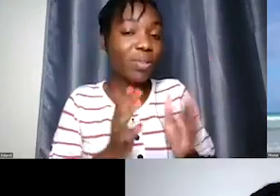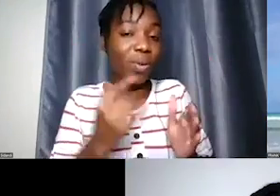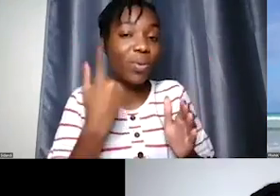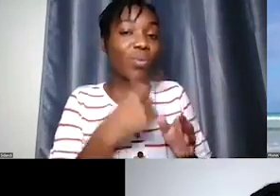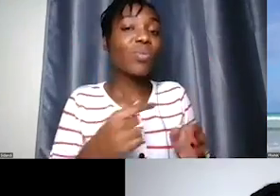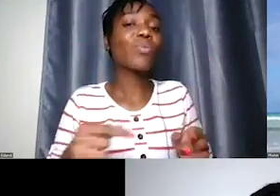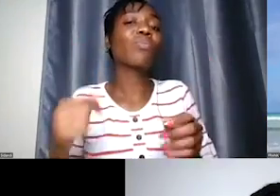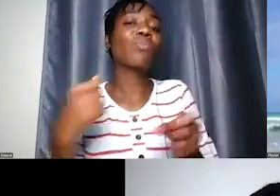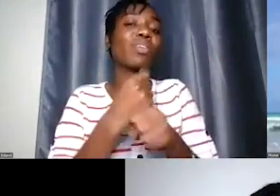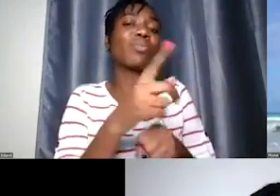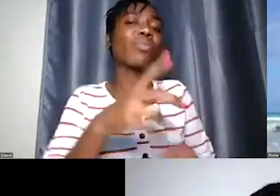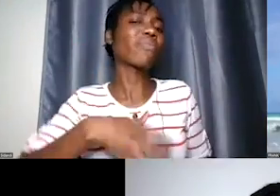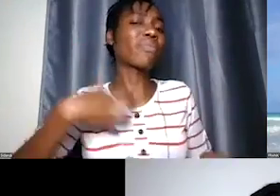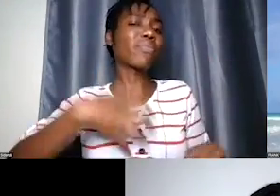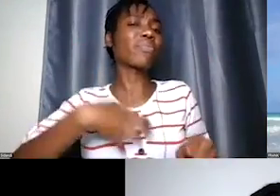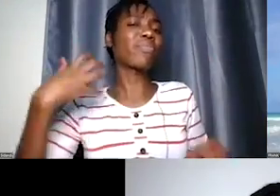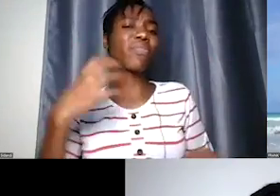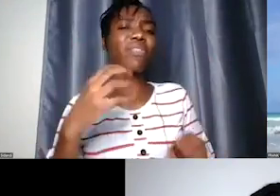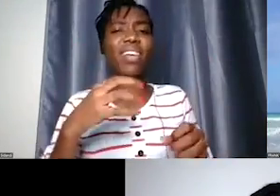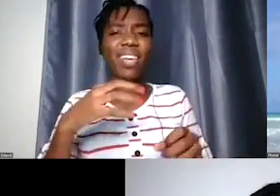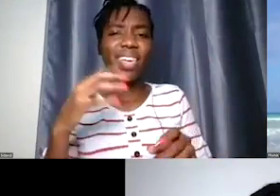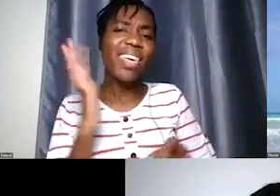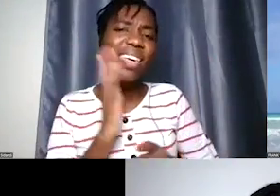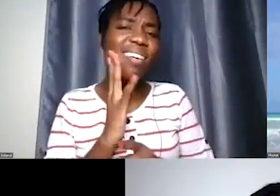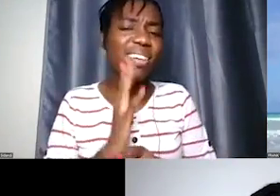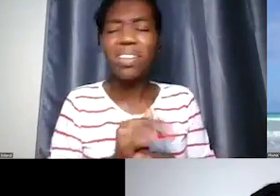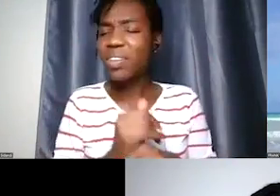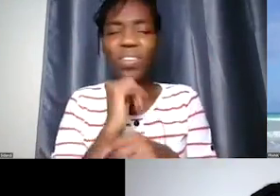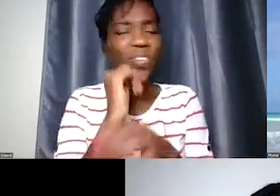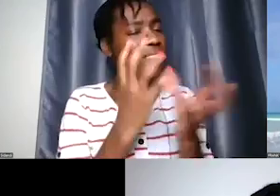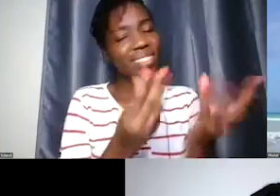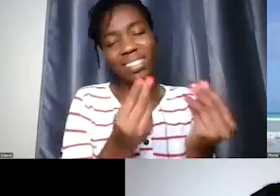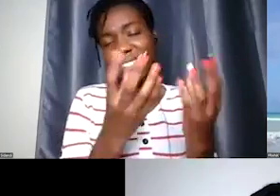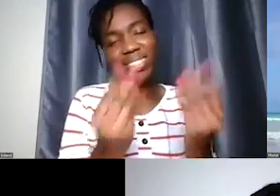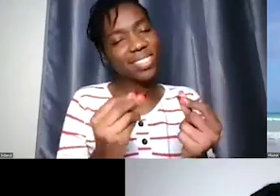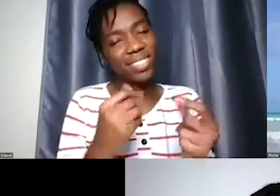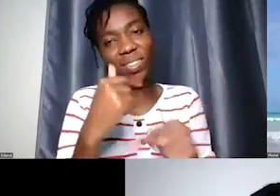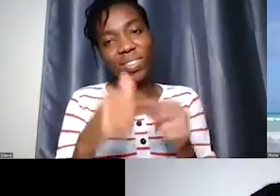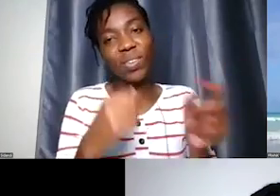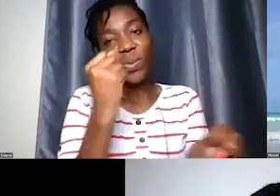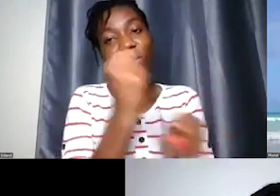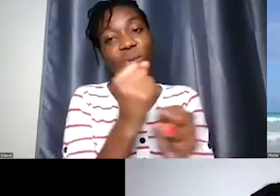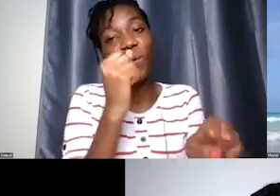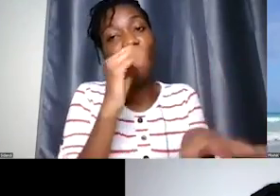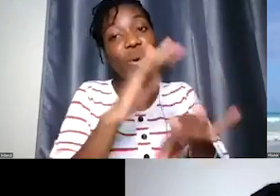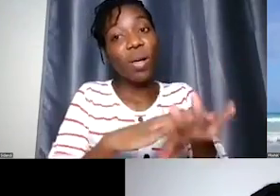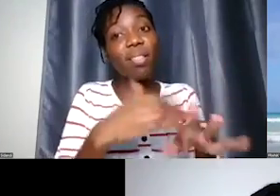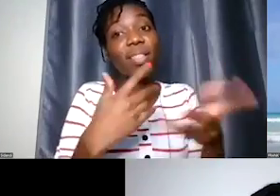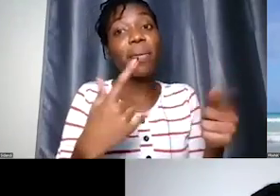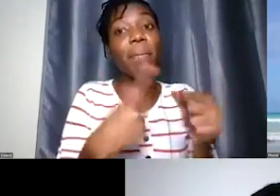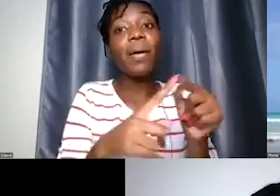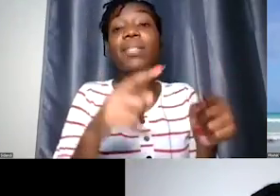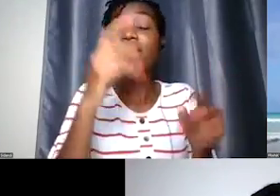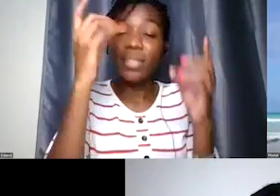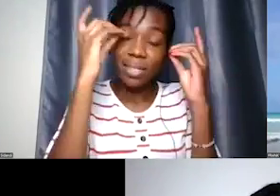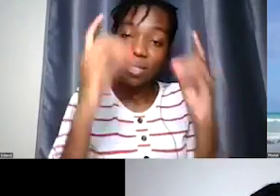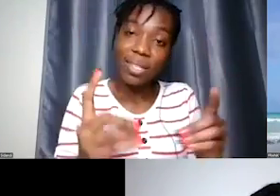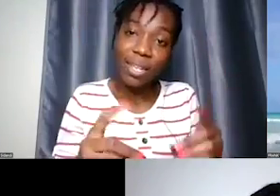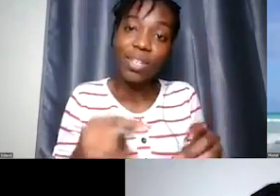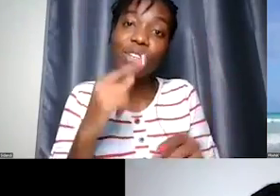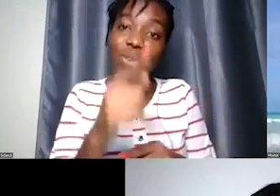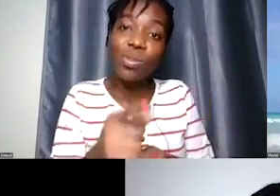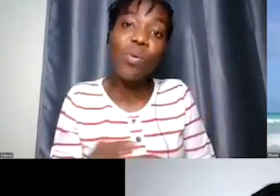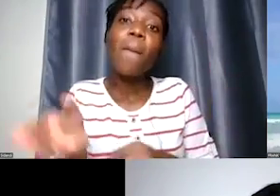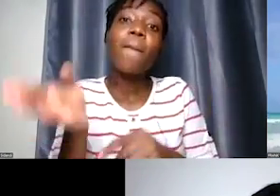day, it's not easy to continue doing the good things. But you just decide, I'm not going to revenge, I'm not going to